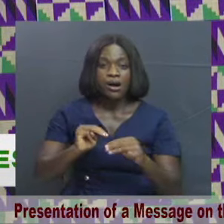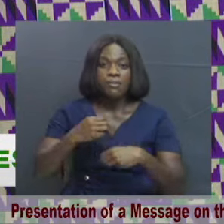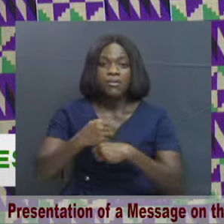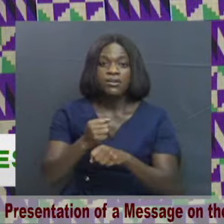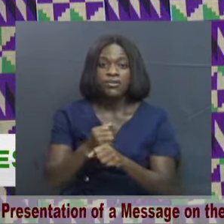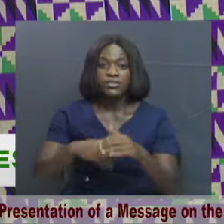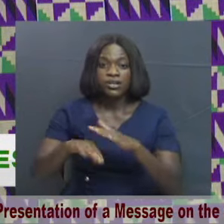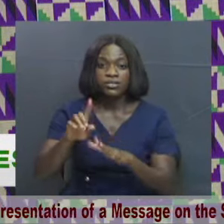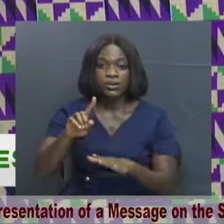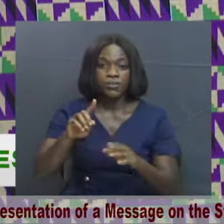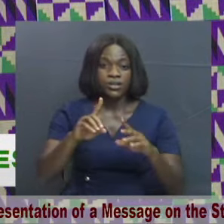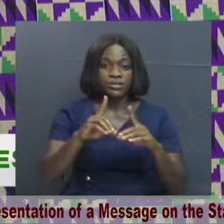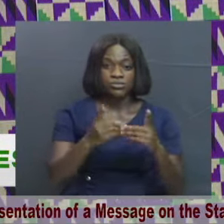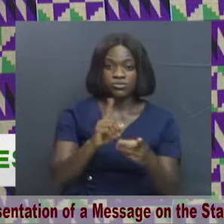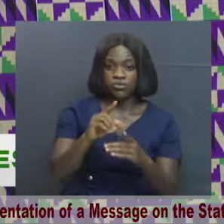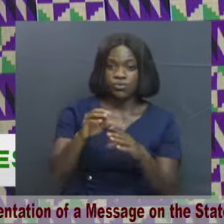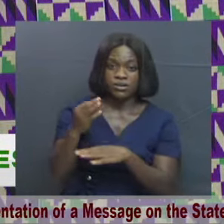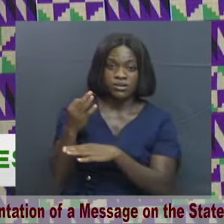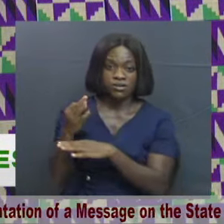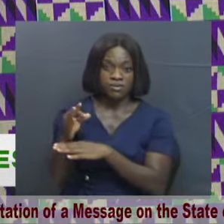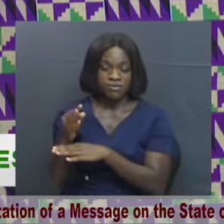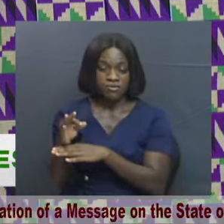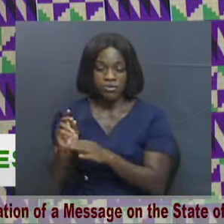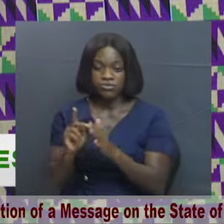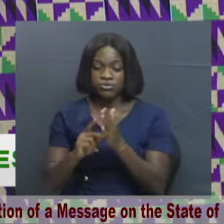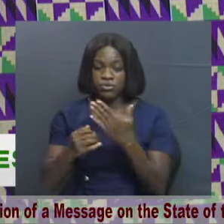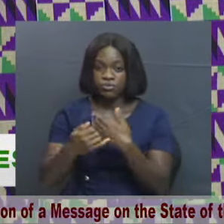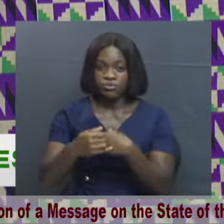district one one Factory